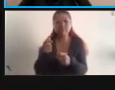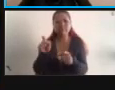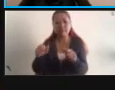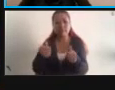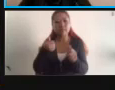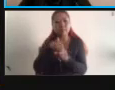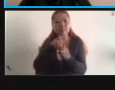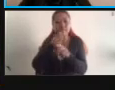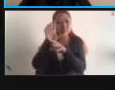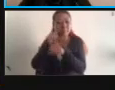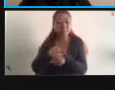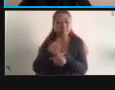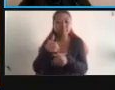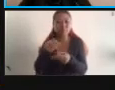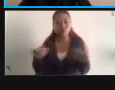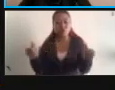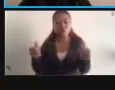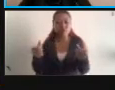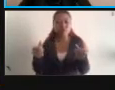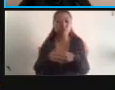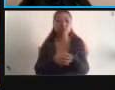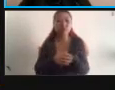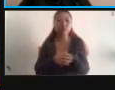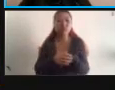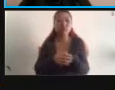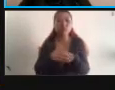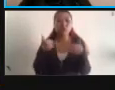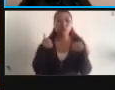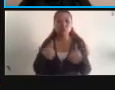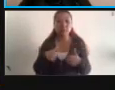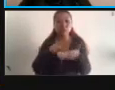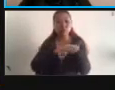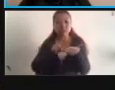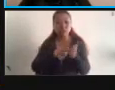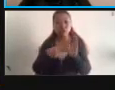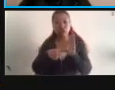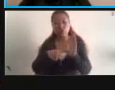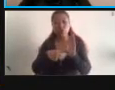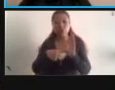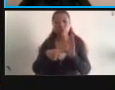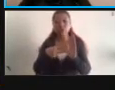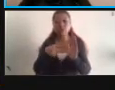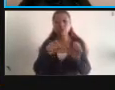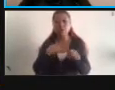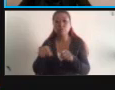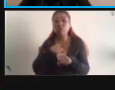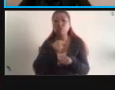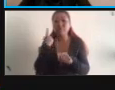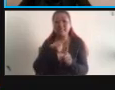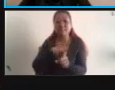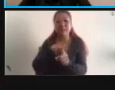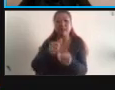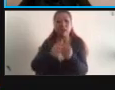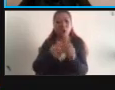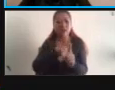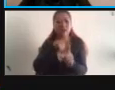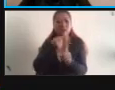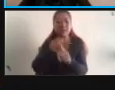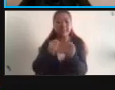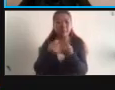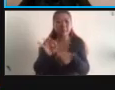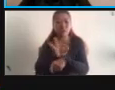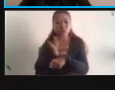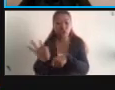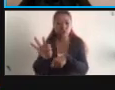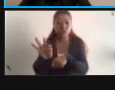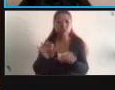The Human Research Program captures the potential impact that the hazards of spaceflight may have on team functioning and the